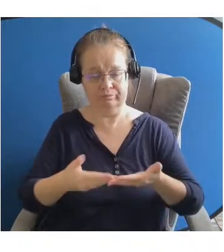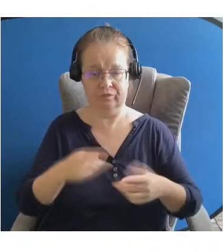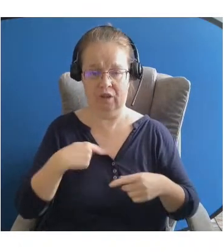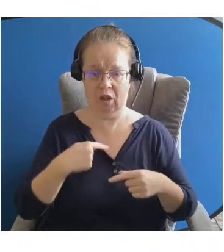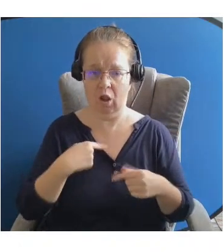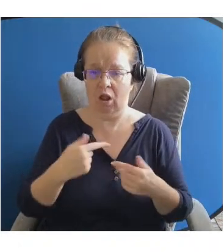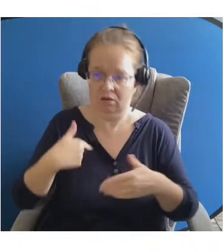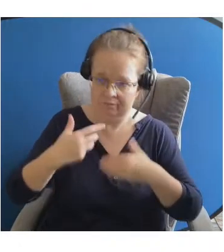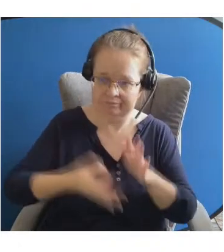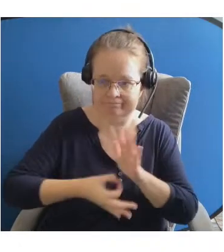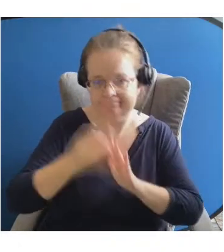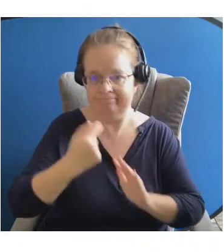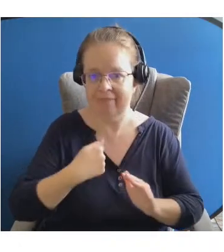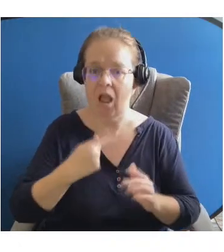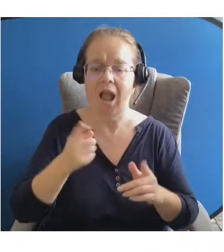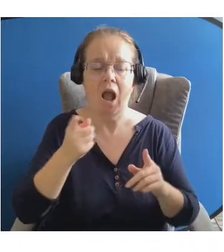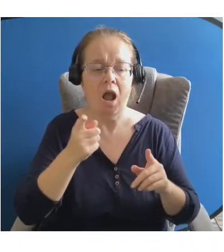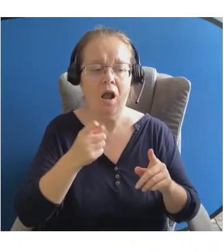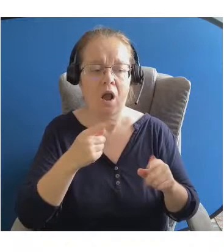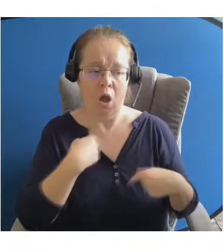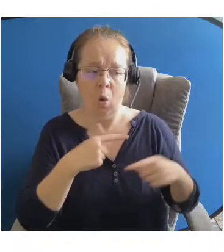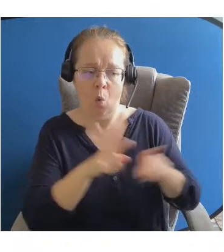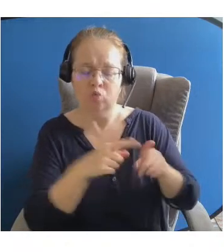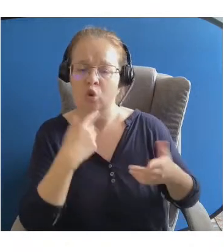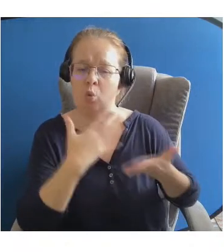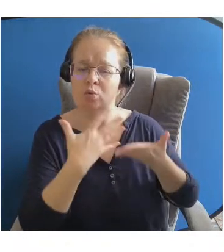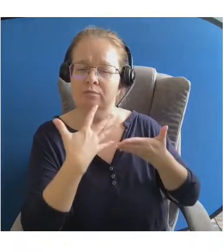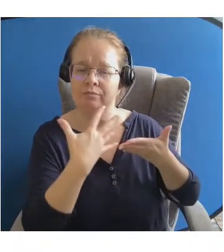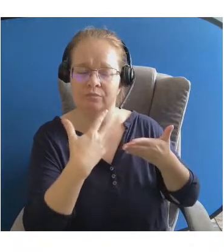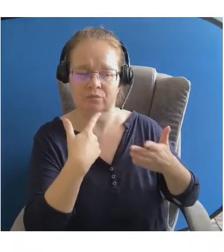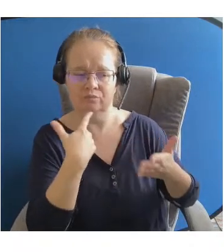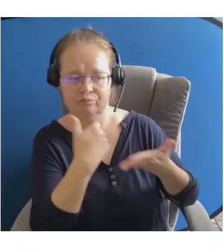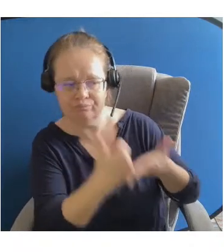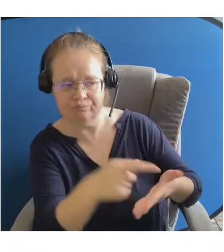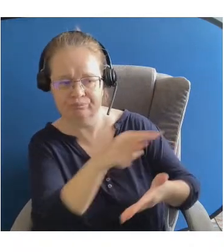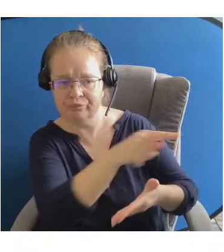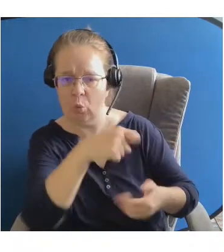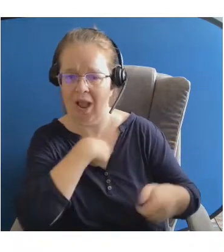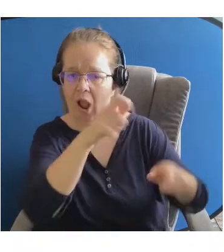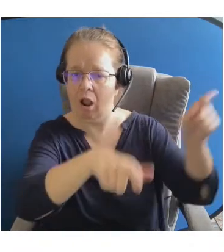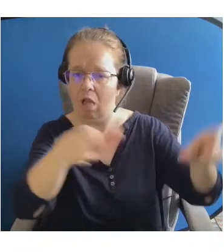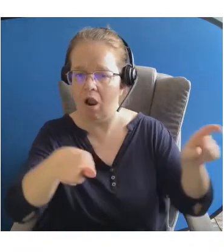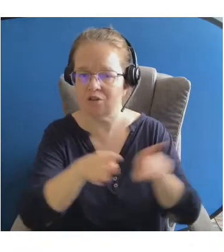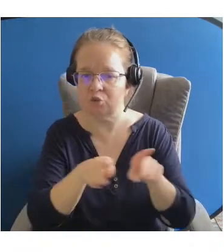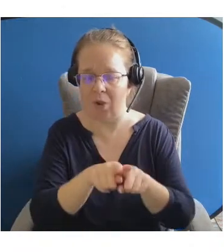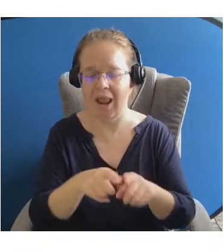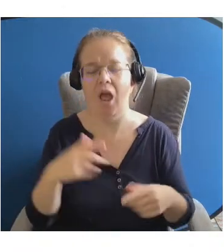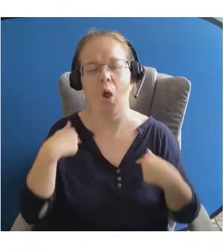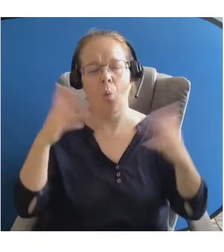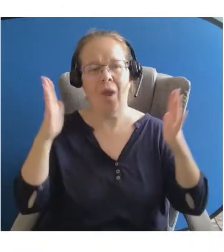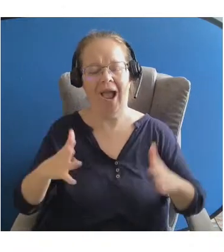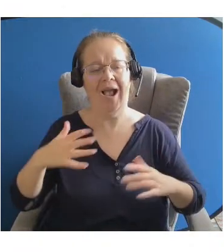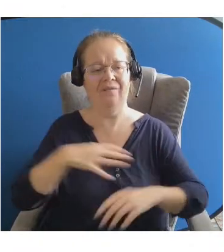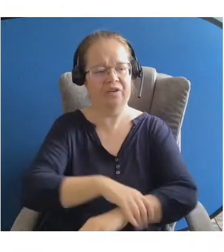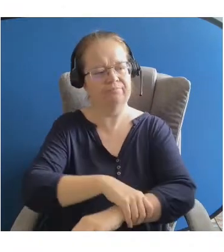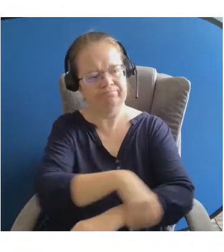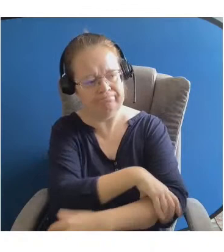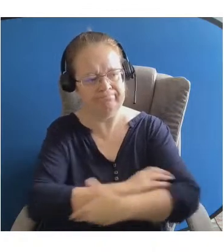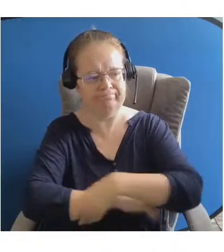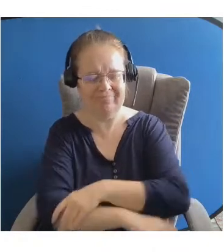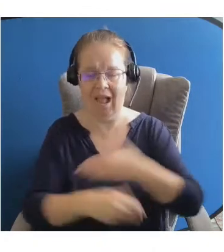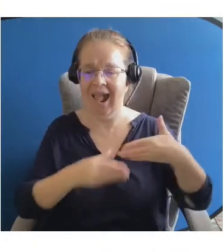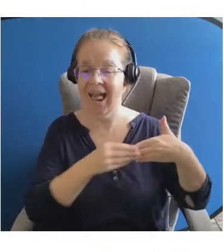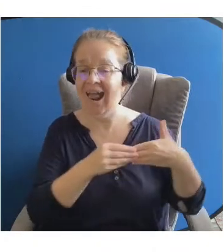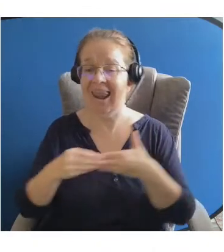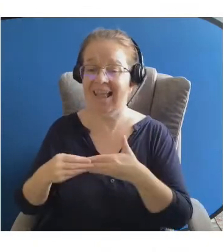suggest to our clients as well. So I think it's about taking initiative to make things better, leading by example, and perhaps